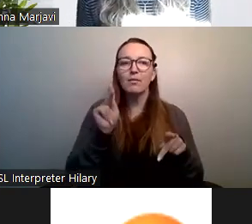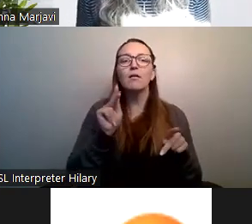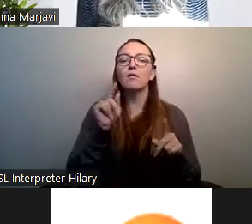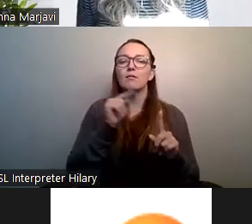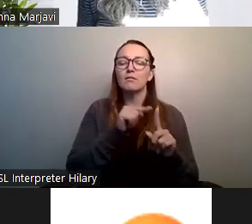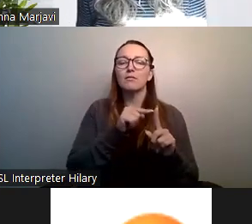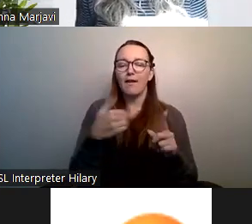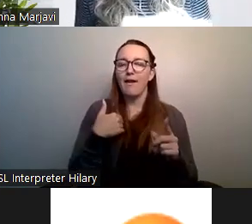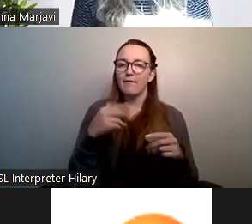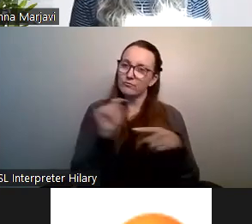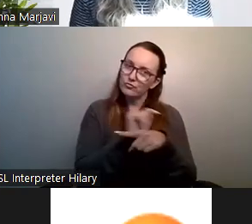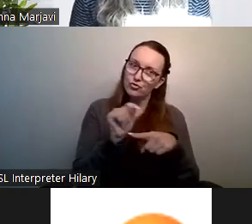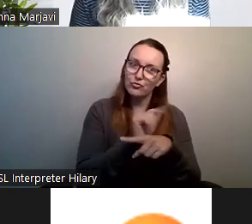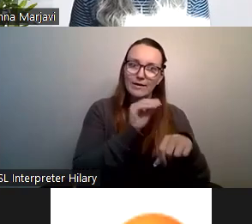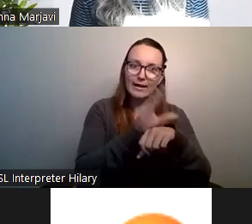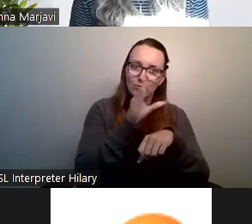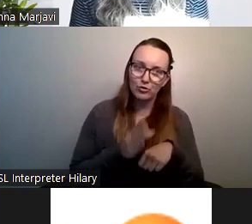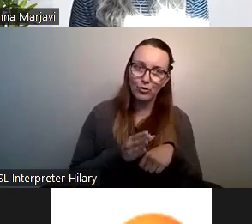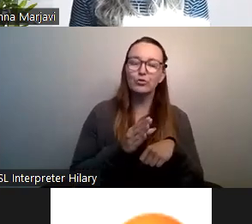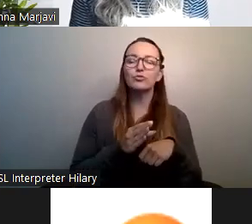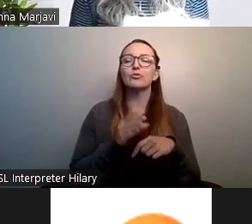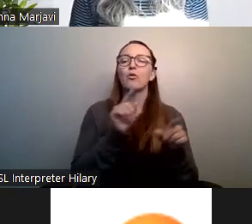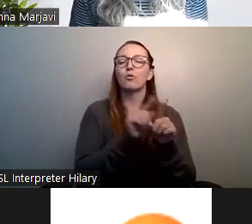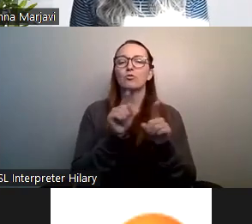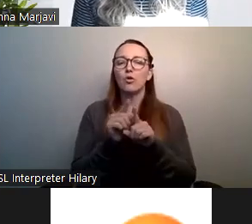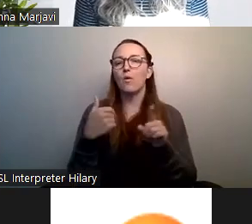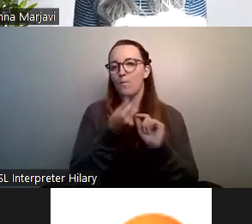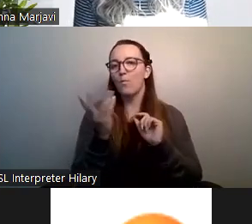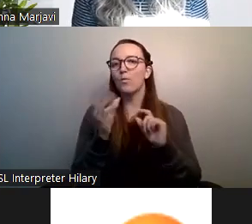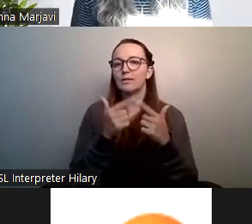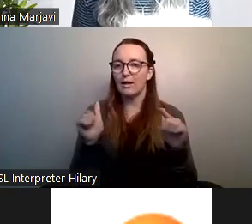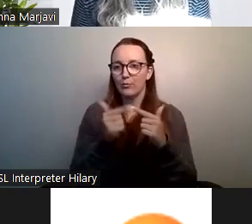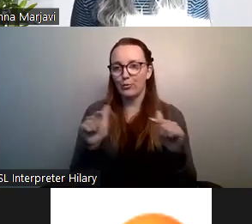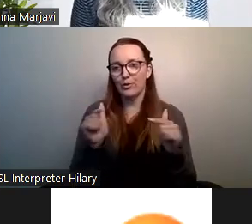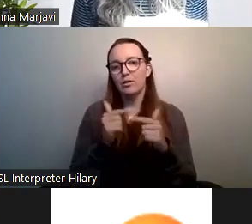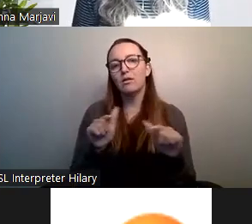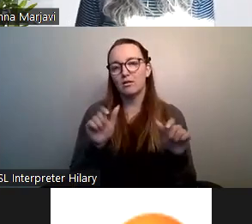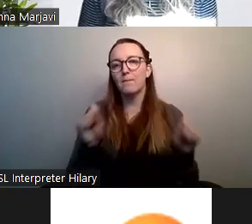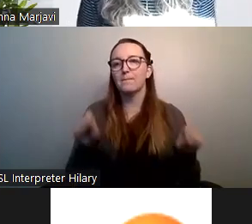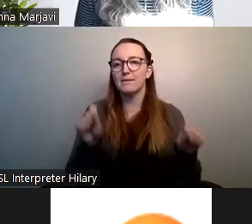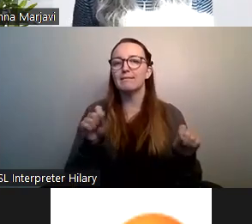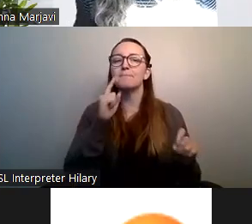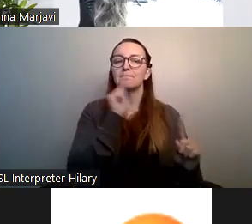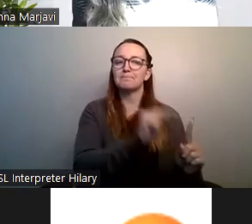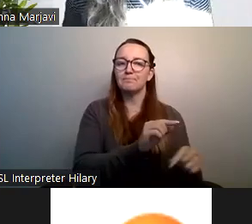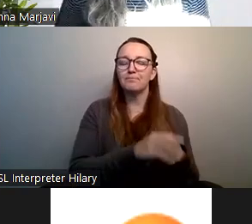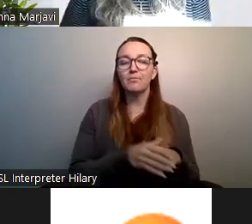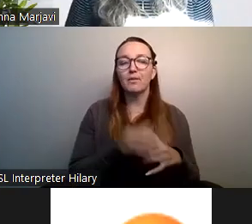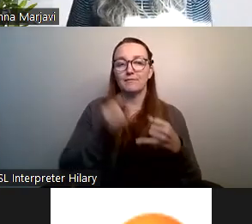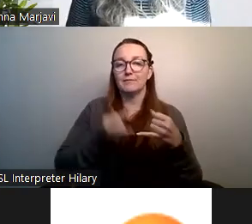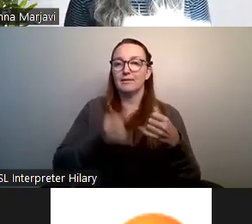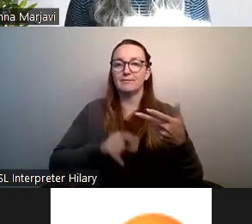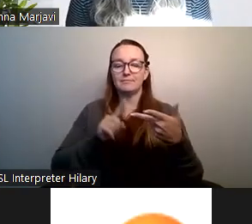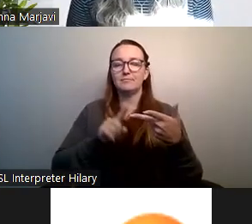trained counselors, and also has a multilingual ability there. And finally,